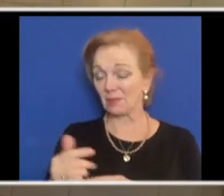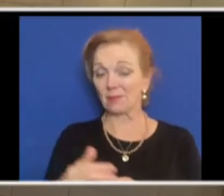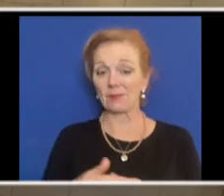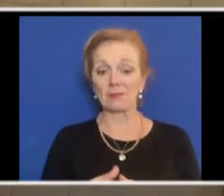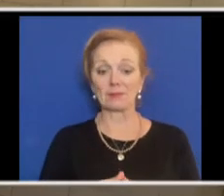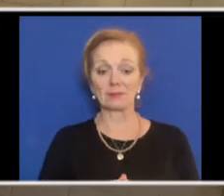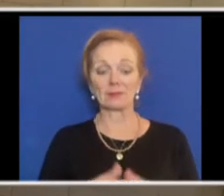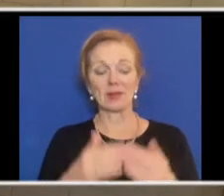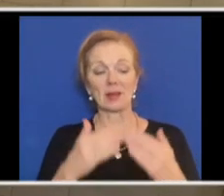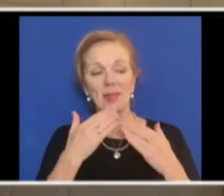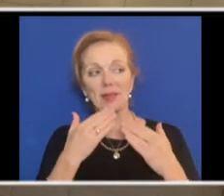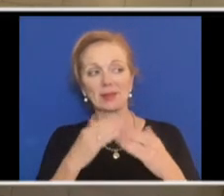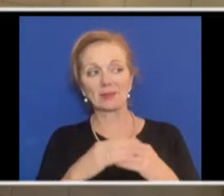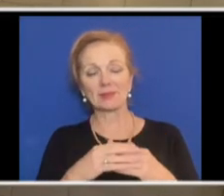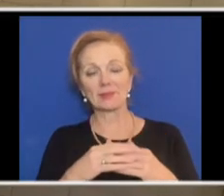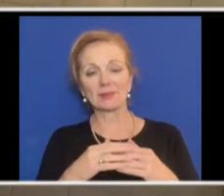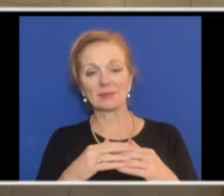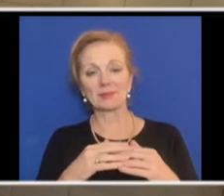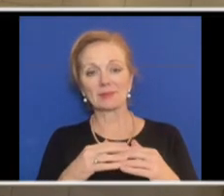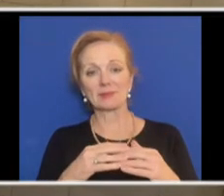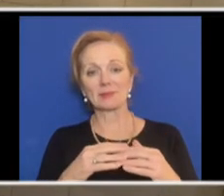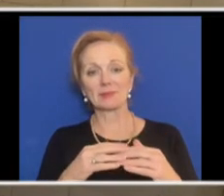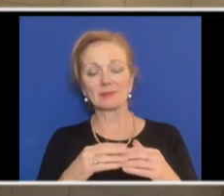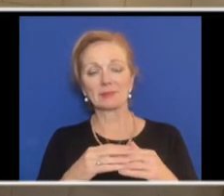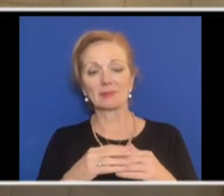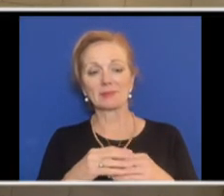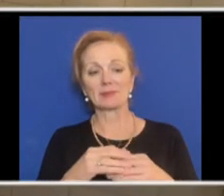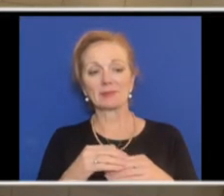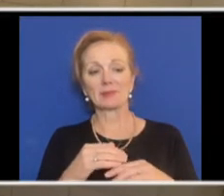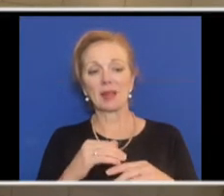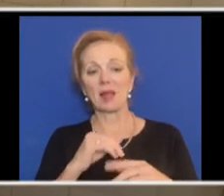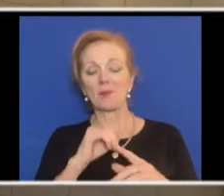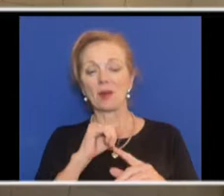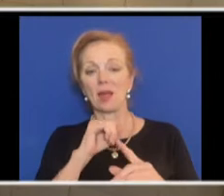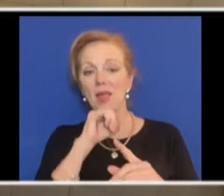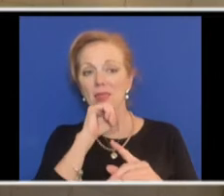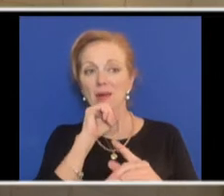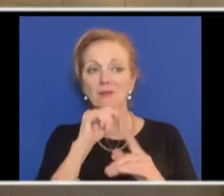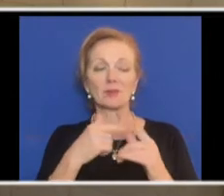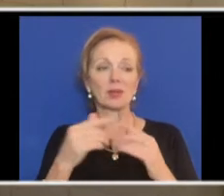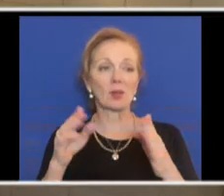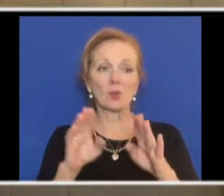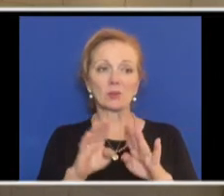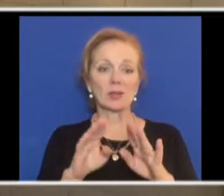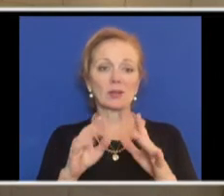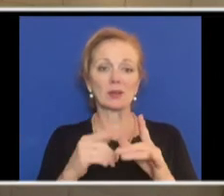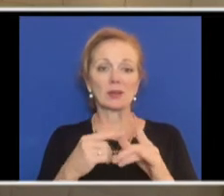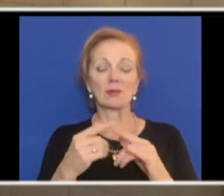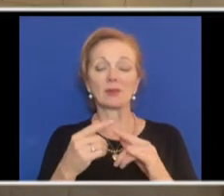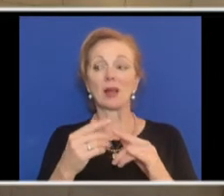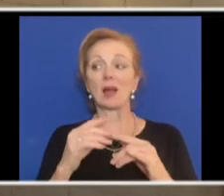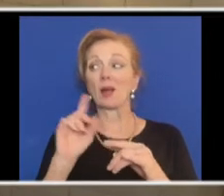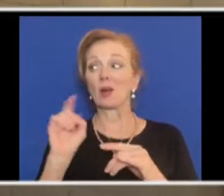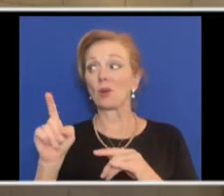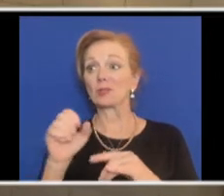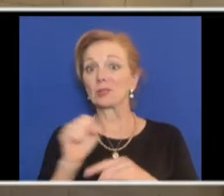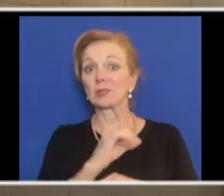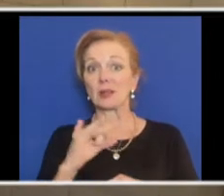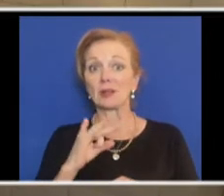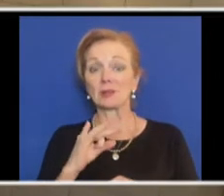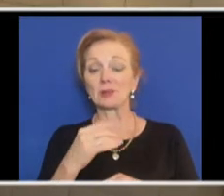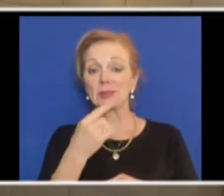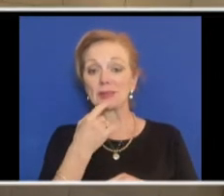thank you mayor for Tim because I would love for the district room to be able to close it out I have a question for staff it was